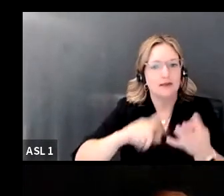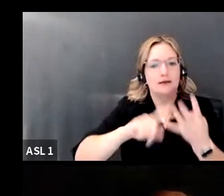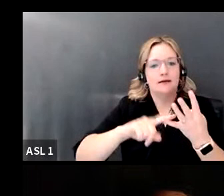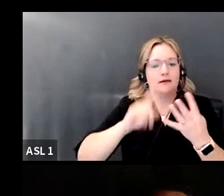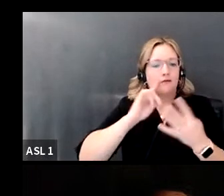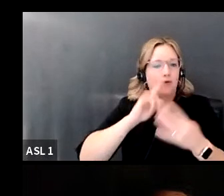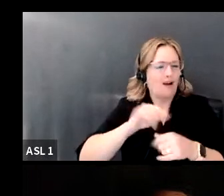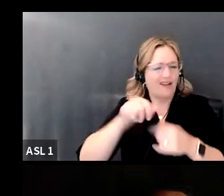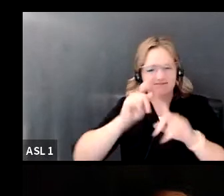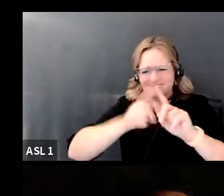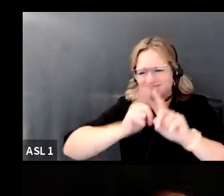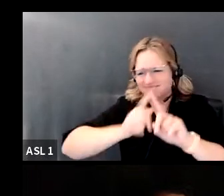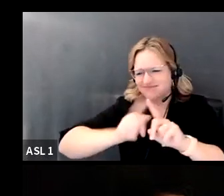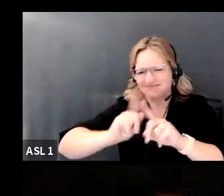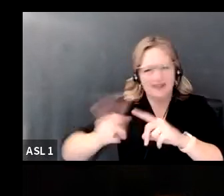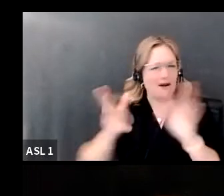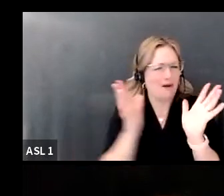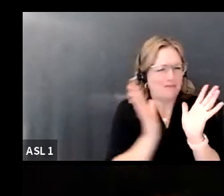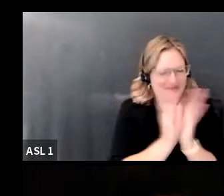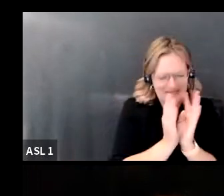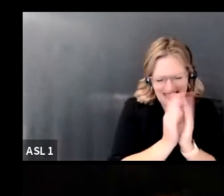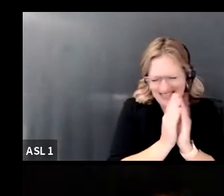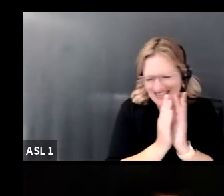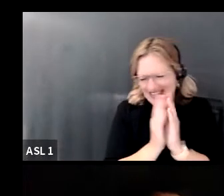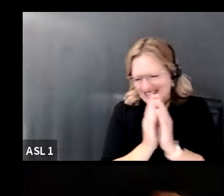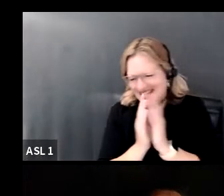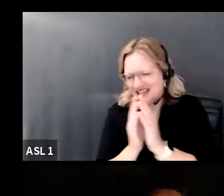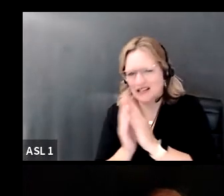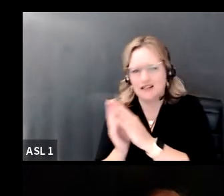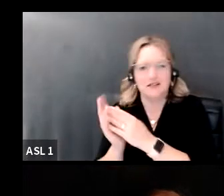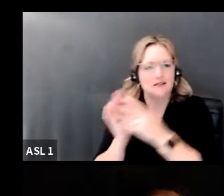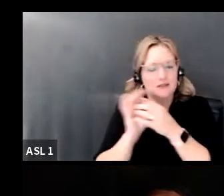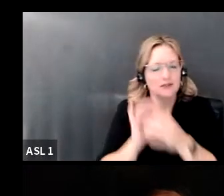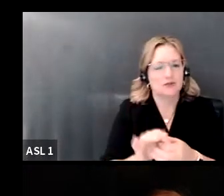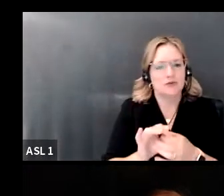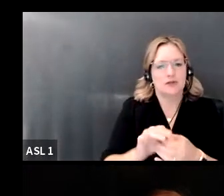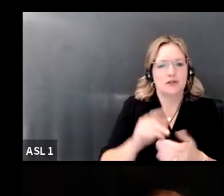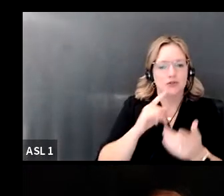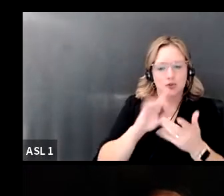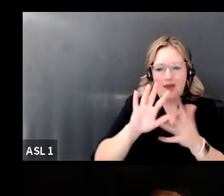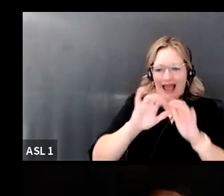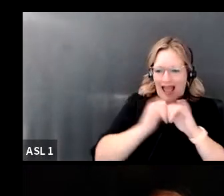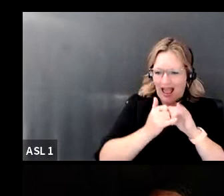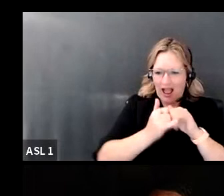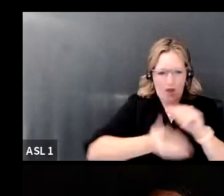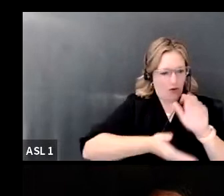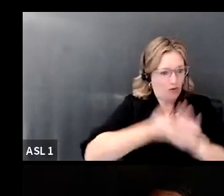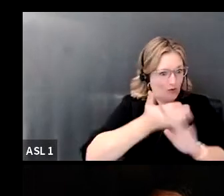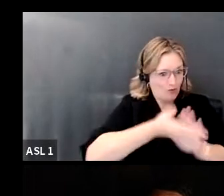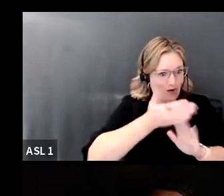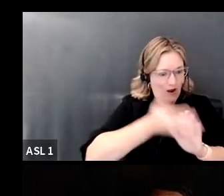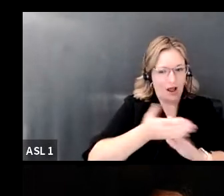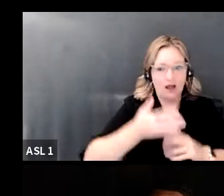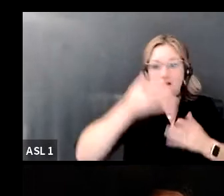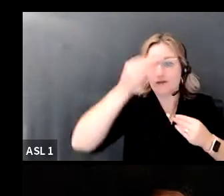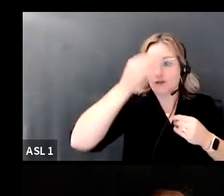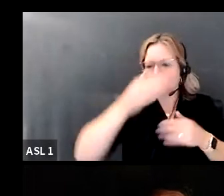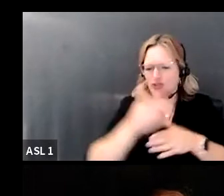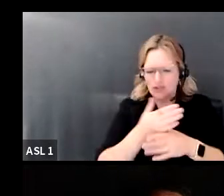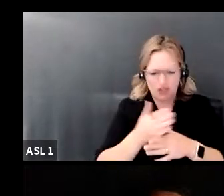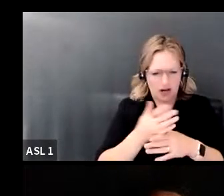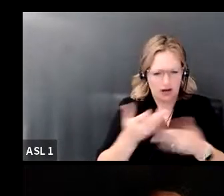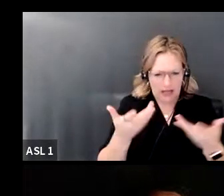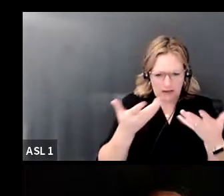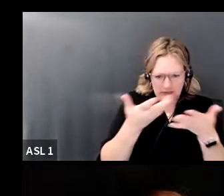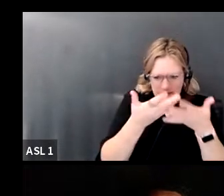services i've had a series of meetings since i've been here around the integration of our operations the sharing of information and the